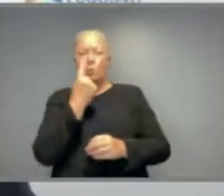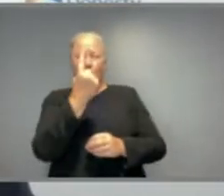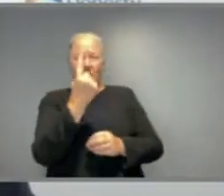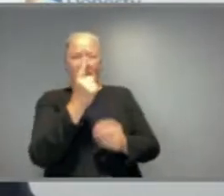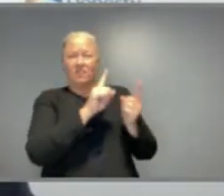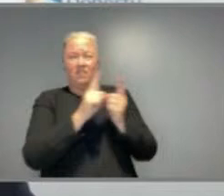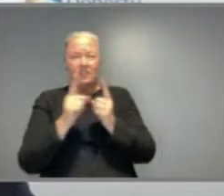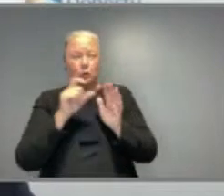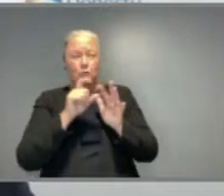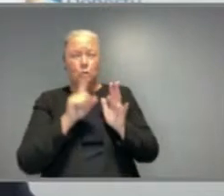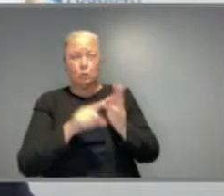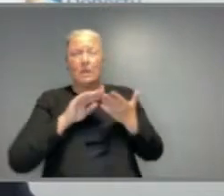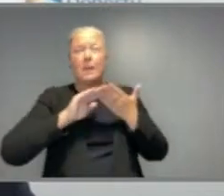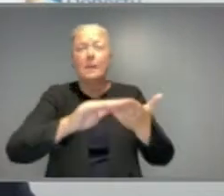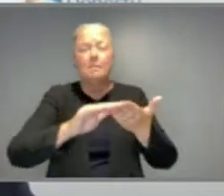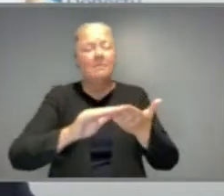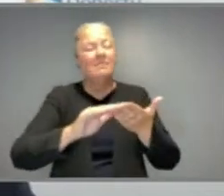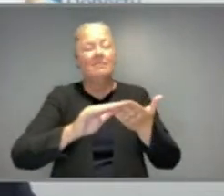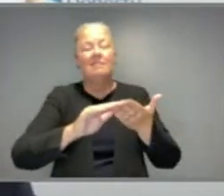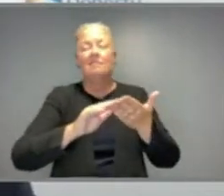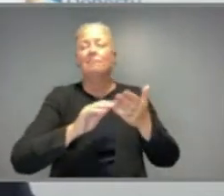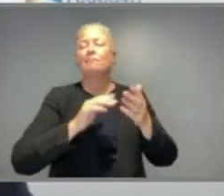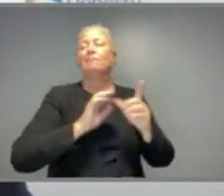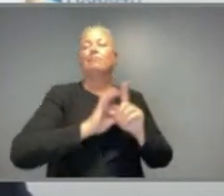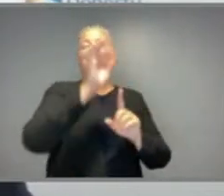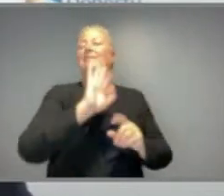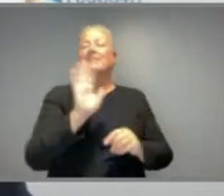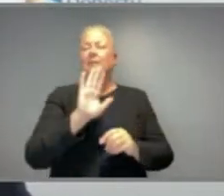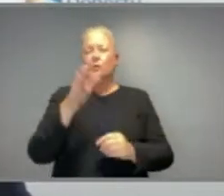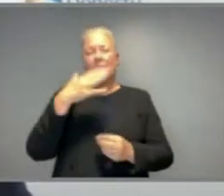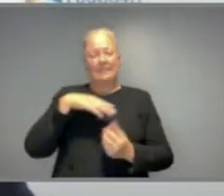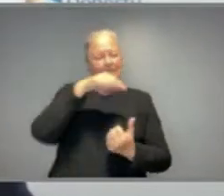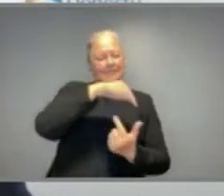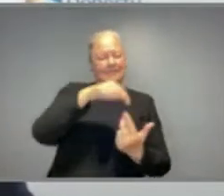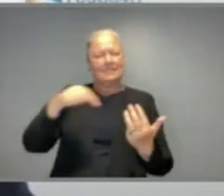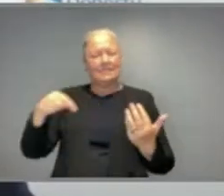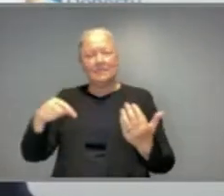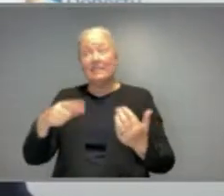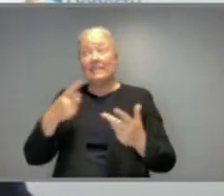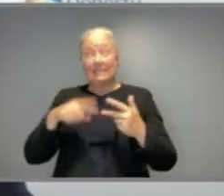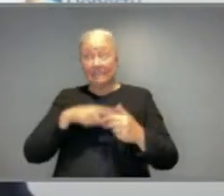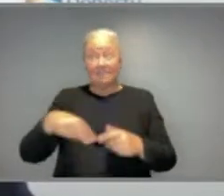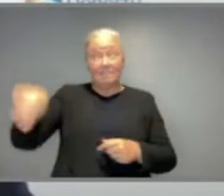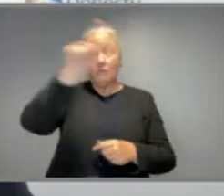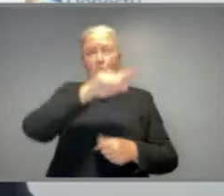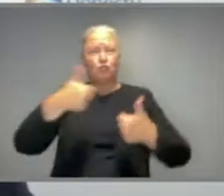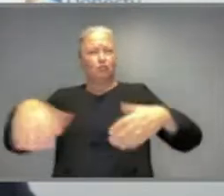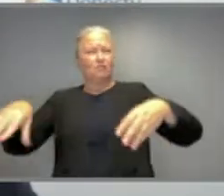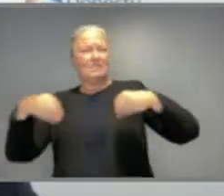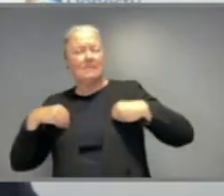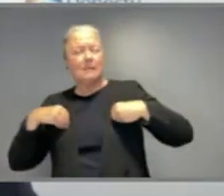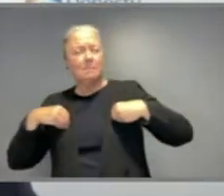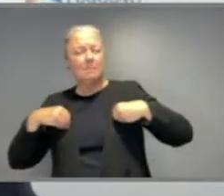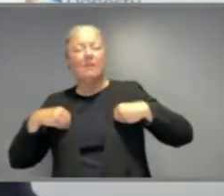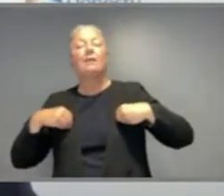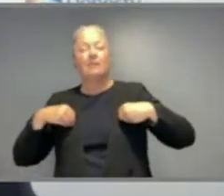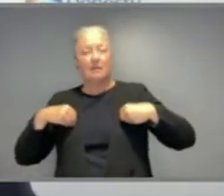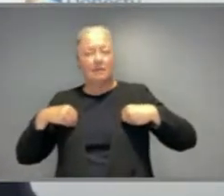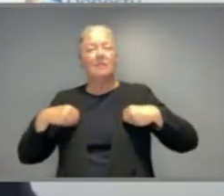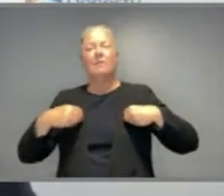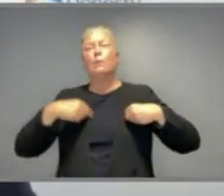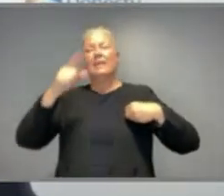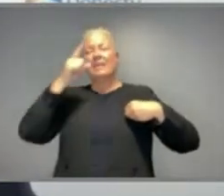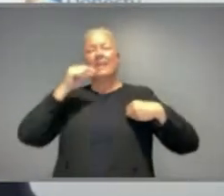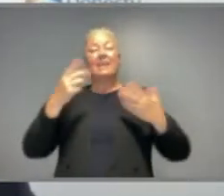all of those things are combined, and the population can come on board and we can keep those behaviours, the population's